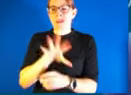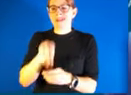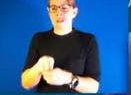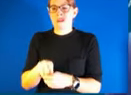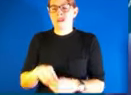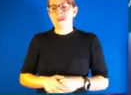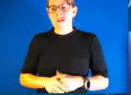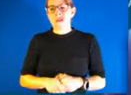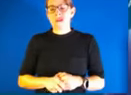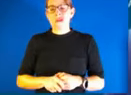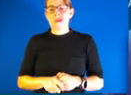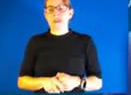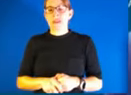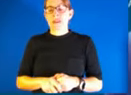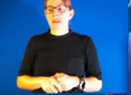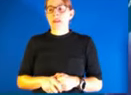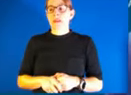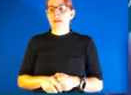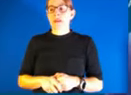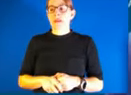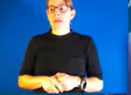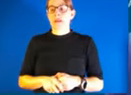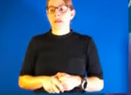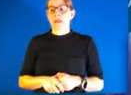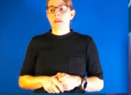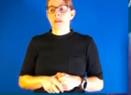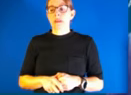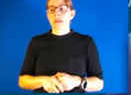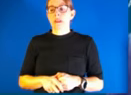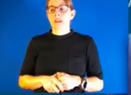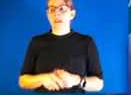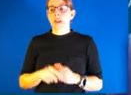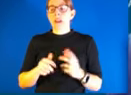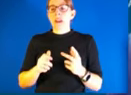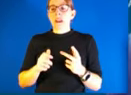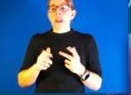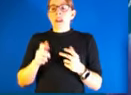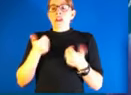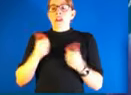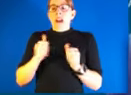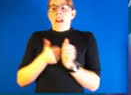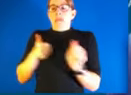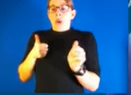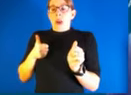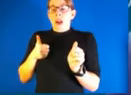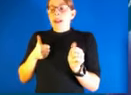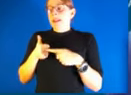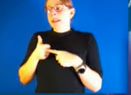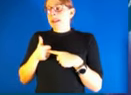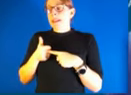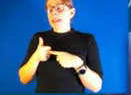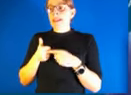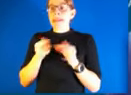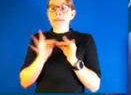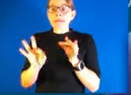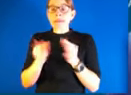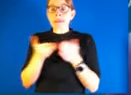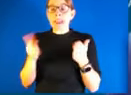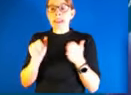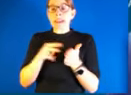think, again, trying to stay out for preventable things like minor slips and falls, trauma, I think is a